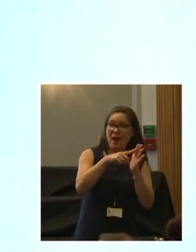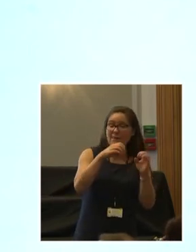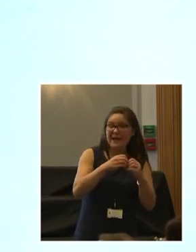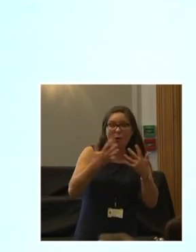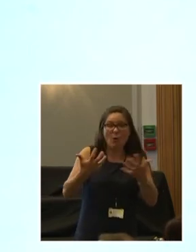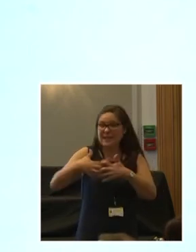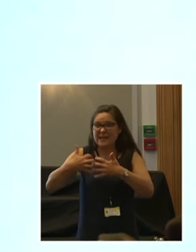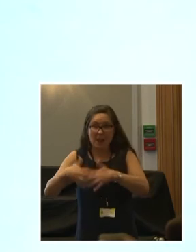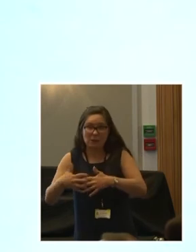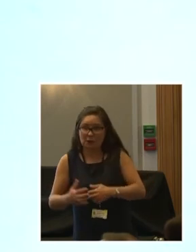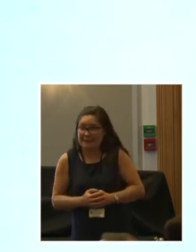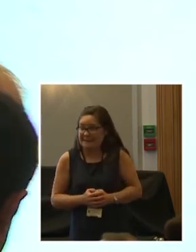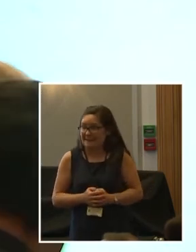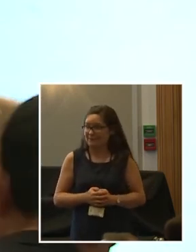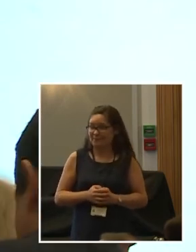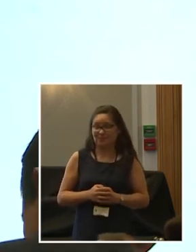there.